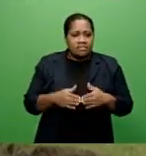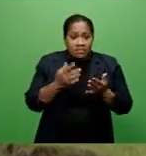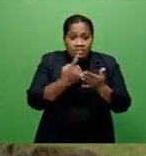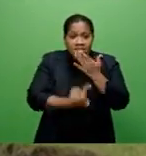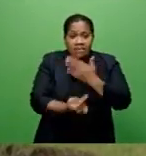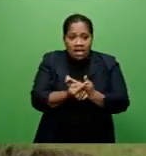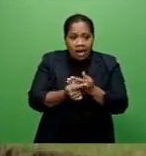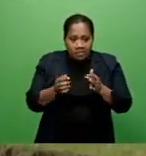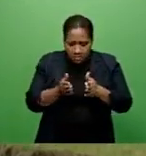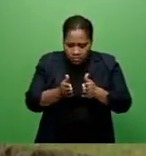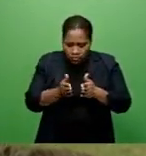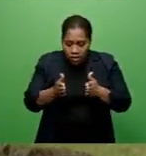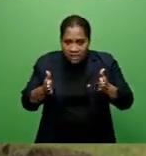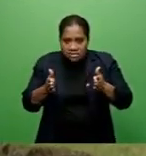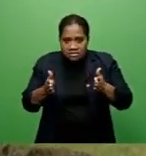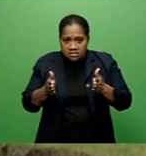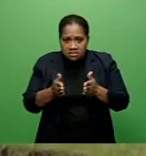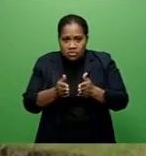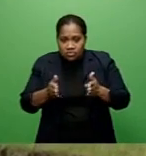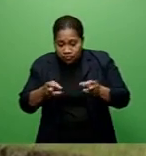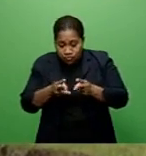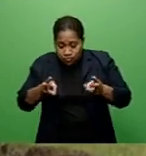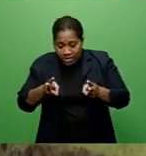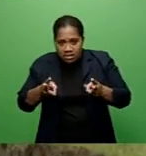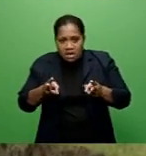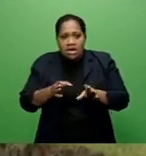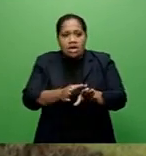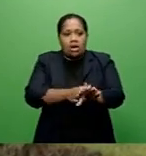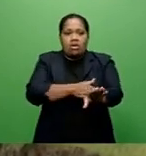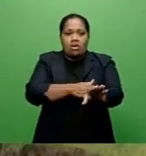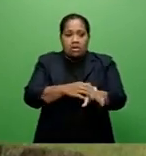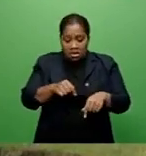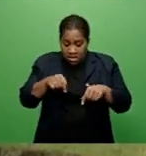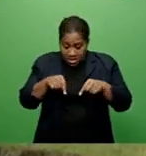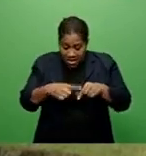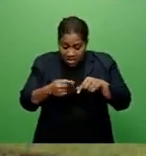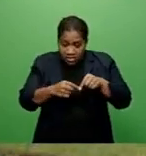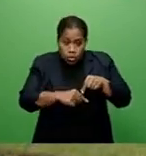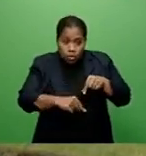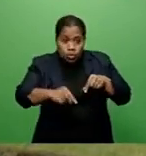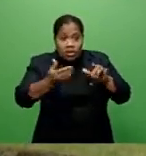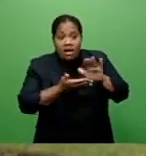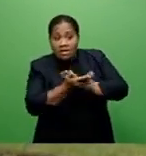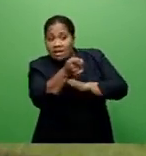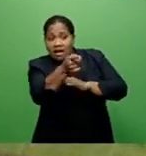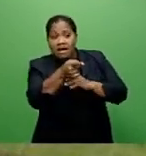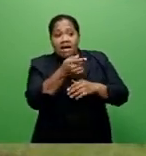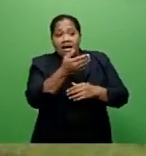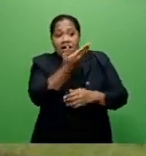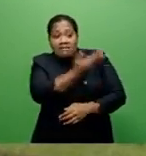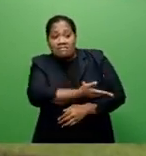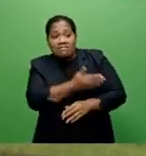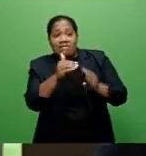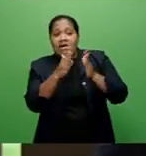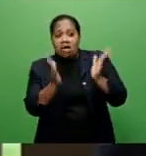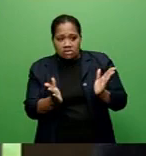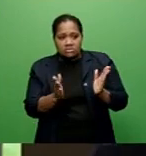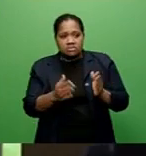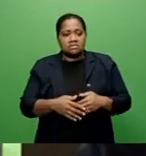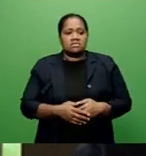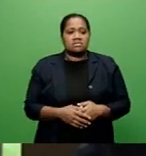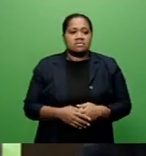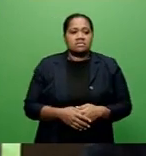wider and longer. This one here in particular runs right under that house, which is now caved in.